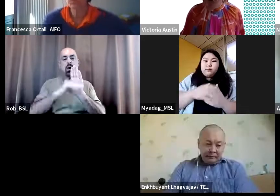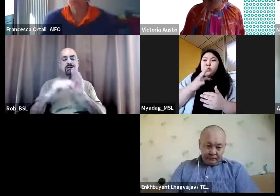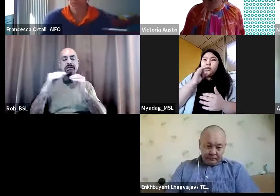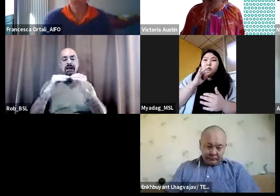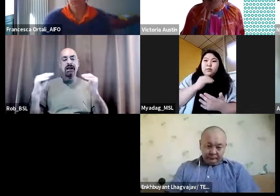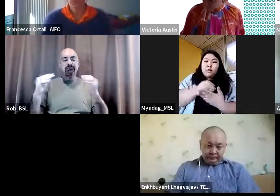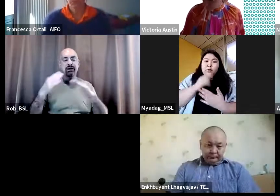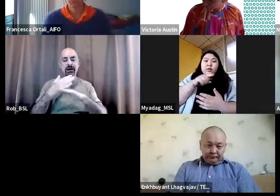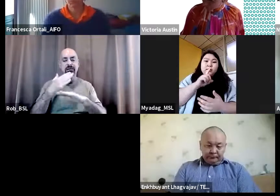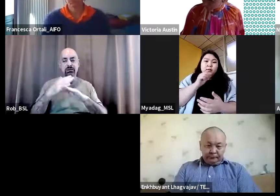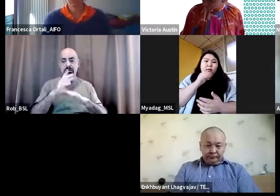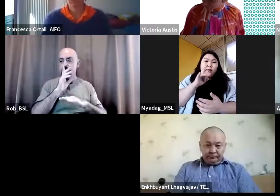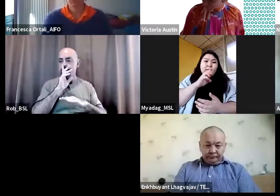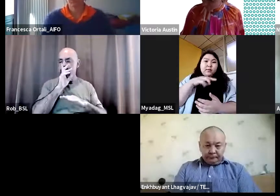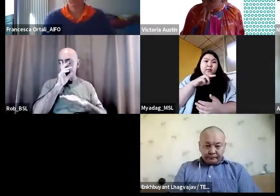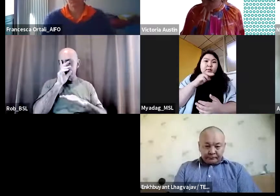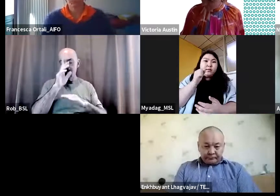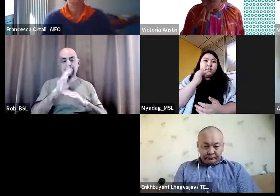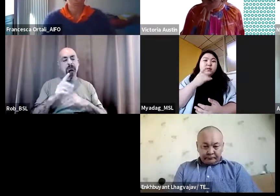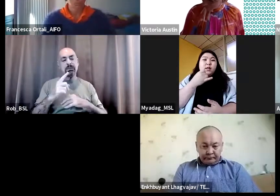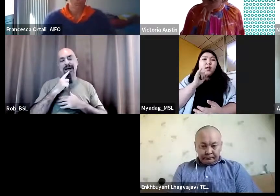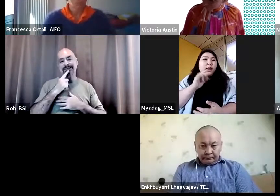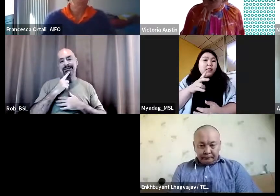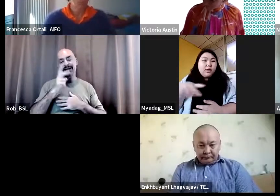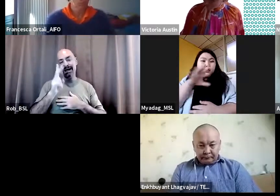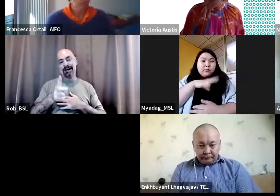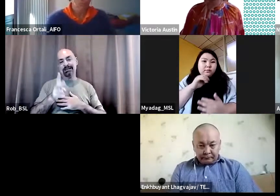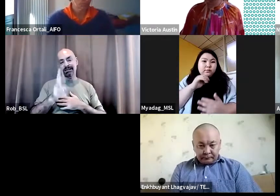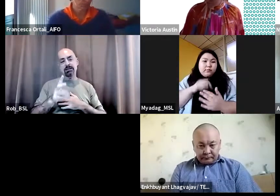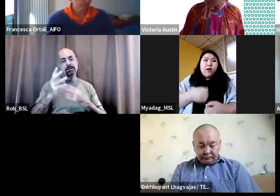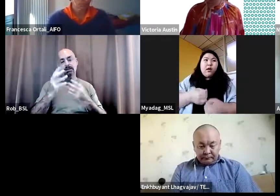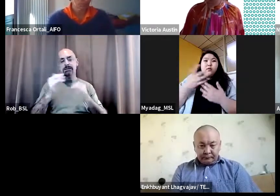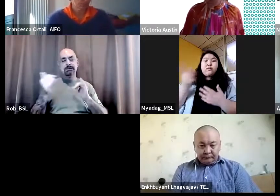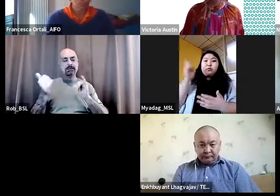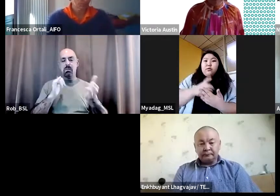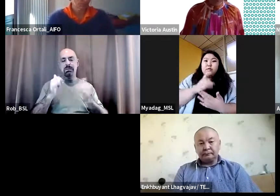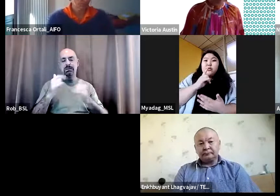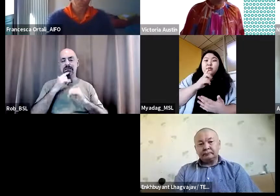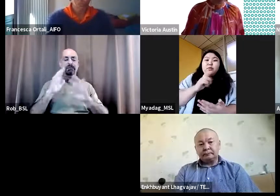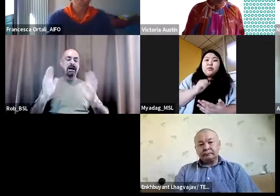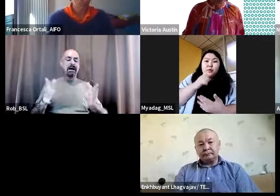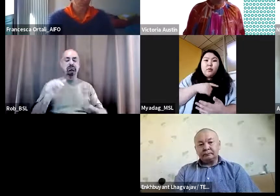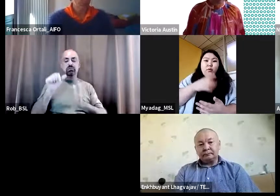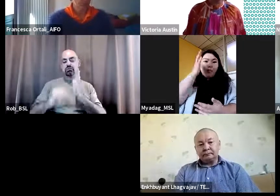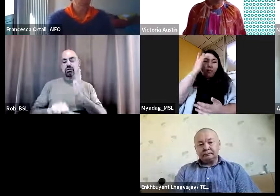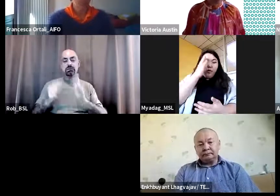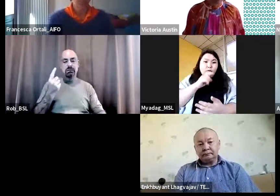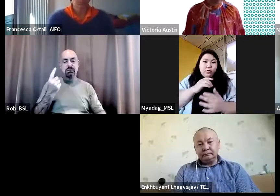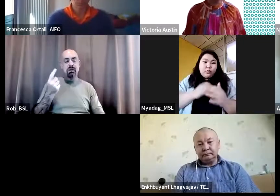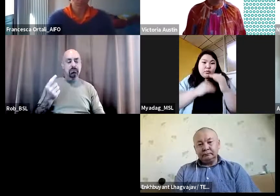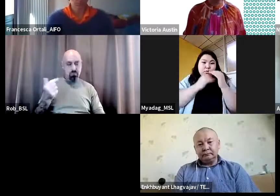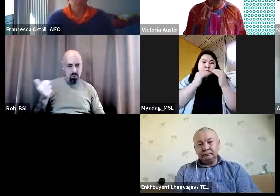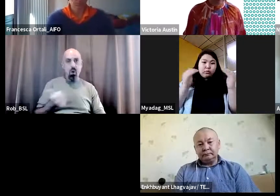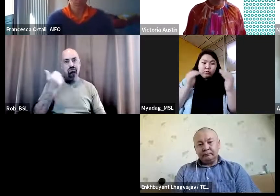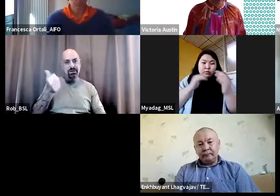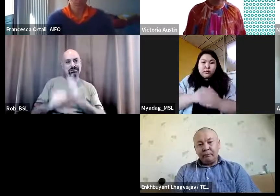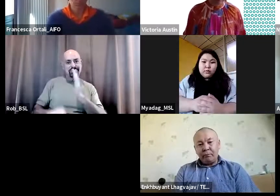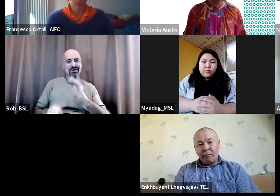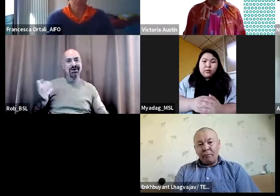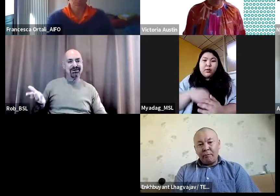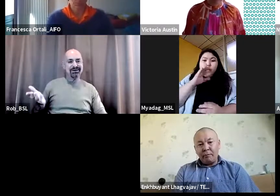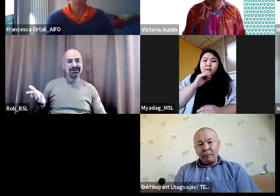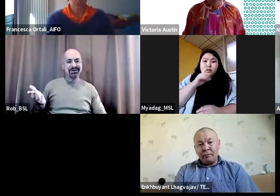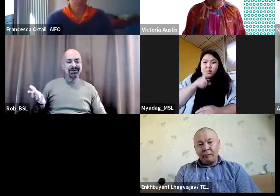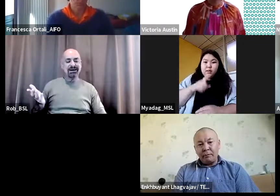I will say again that someone say we have to start somewhere. We are ready to start, and I